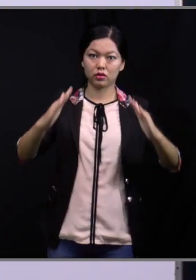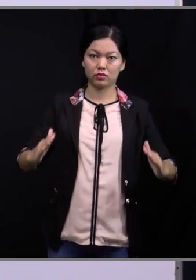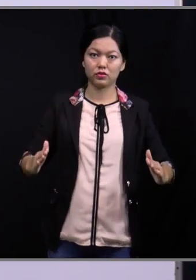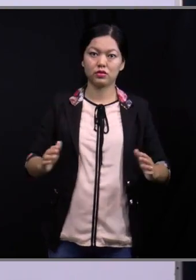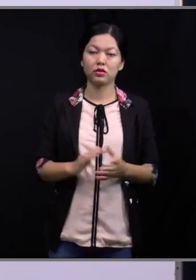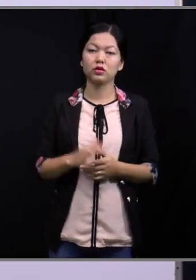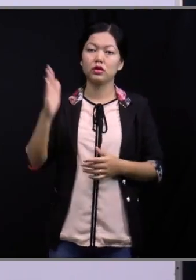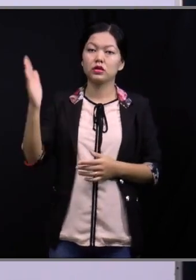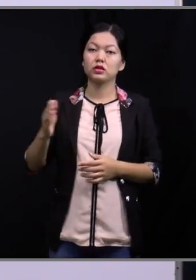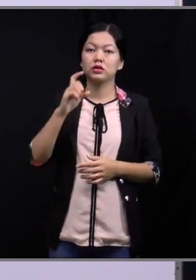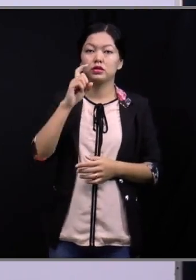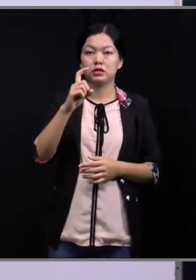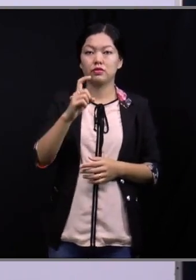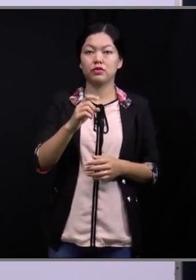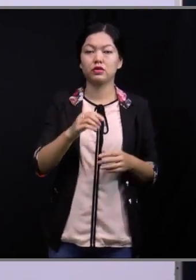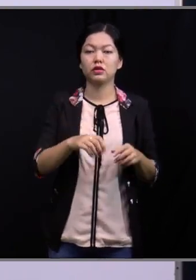are followed. So